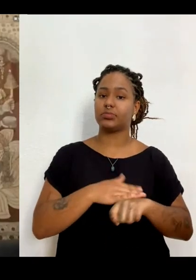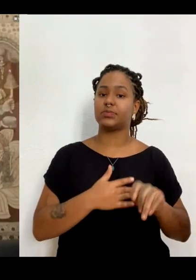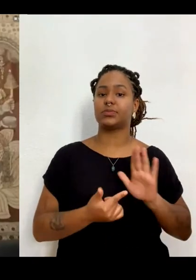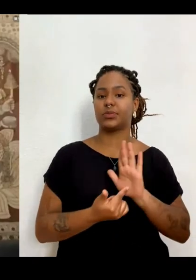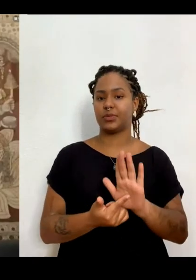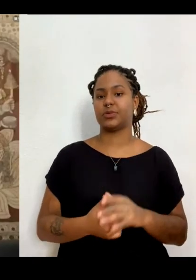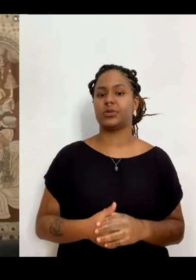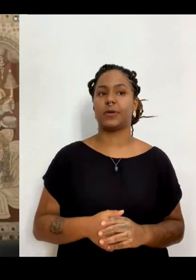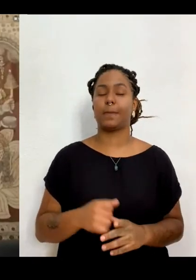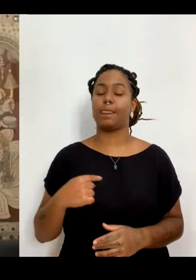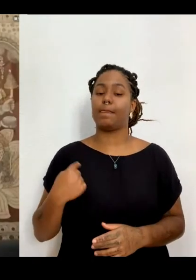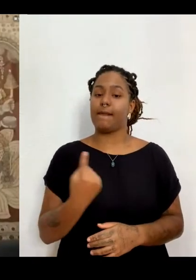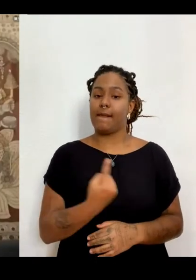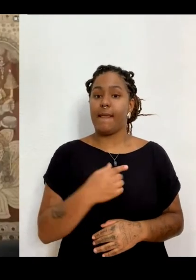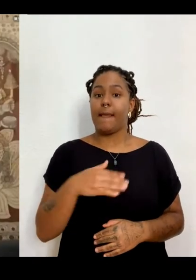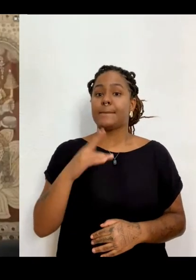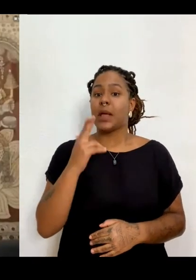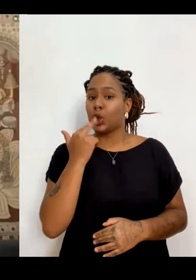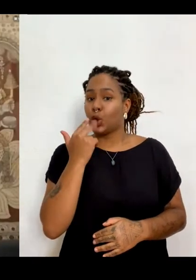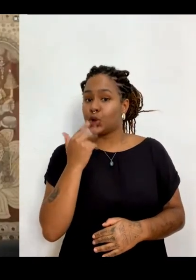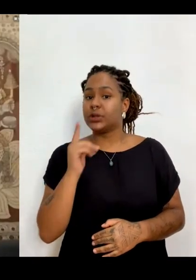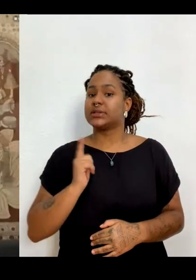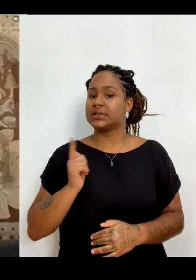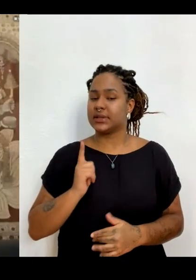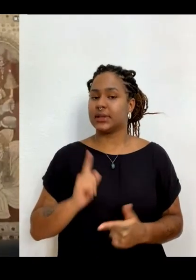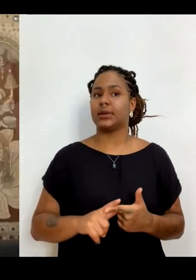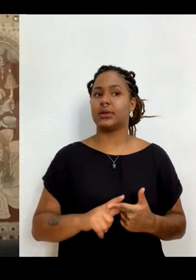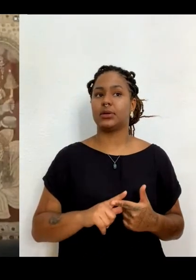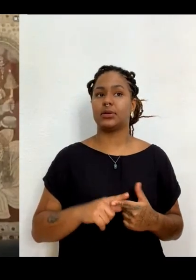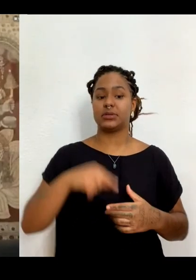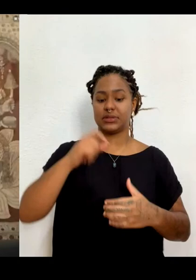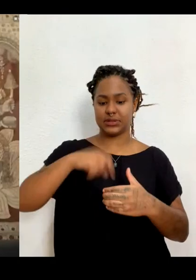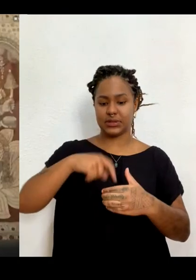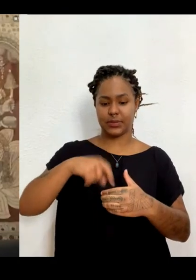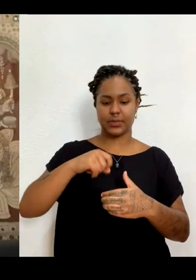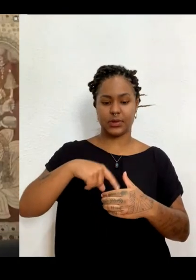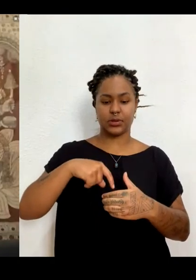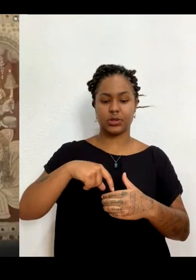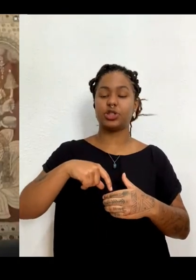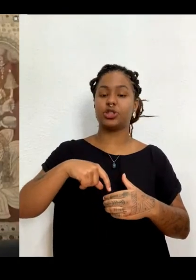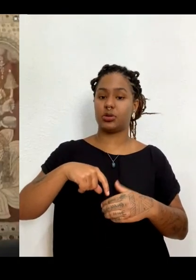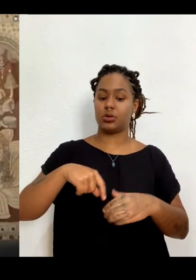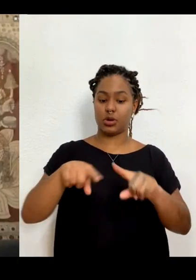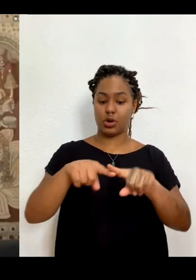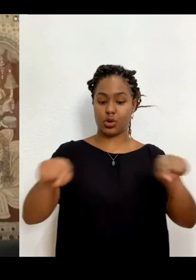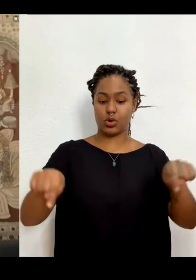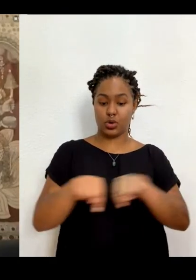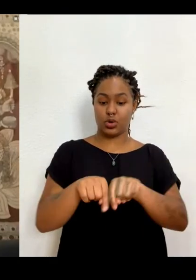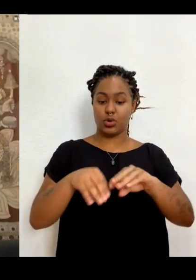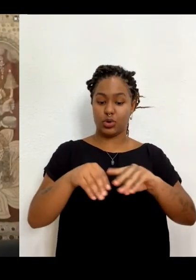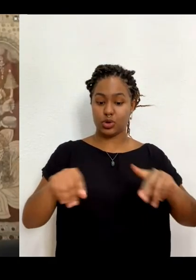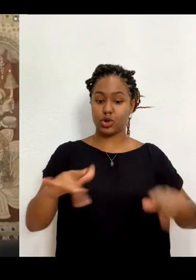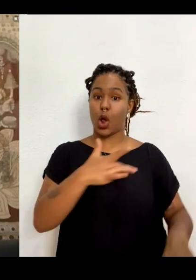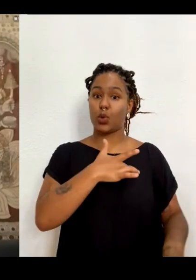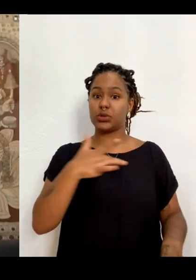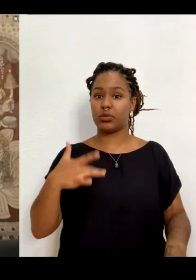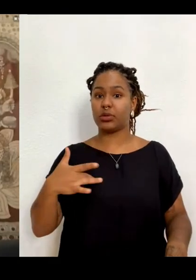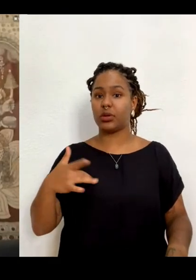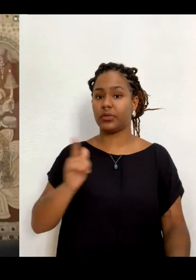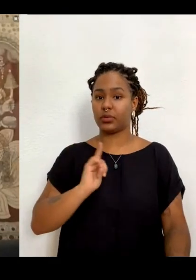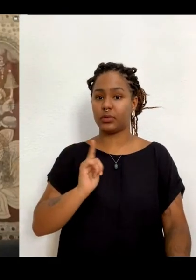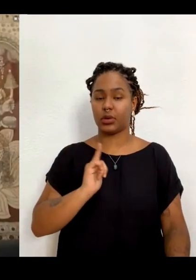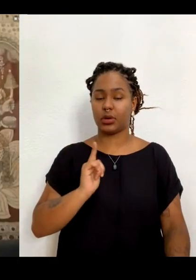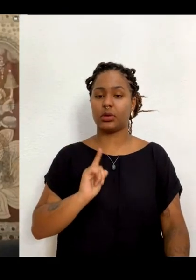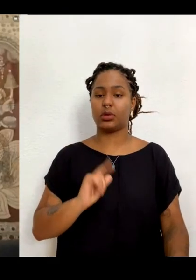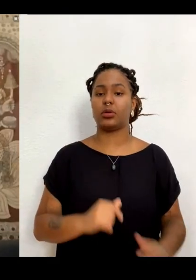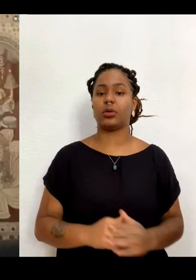we do um soil Health much more Improvement in soil health in pollinators we have six